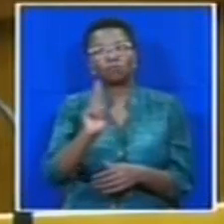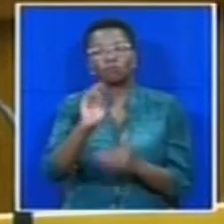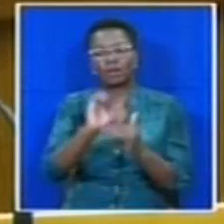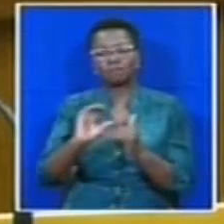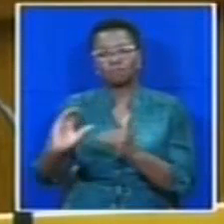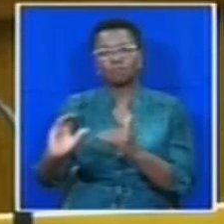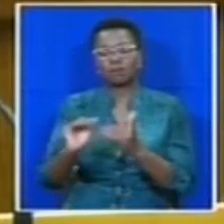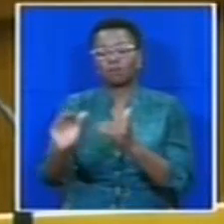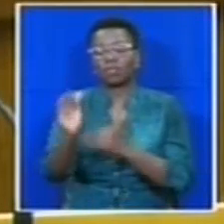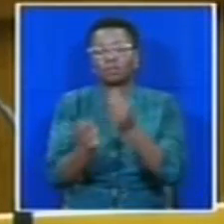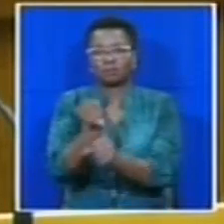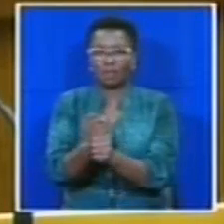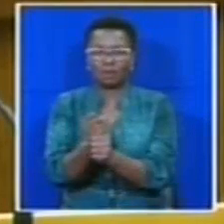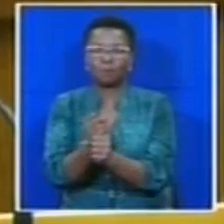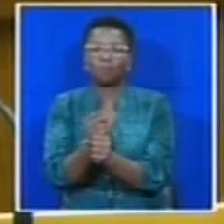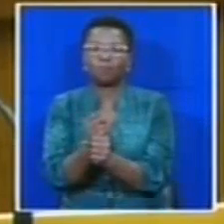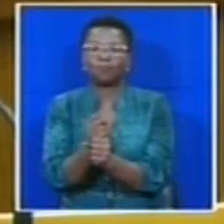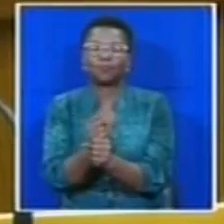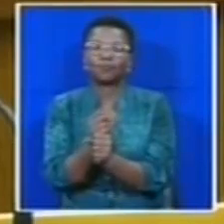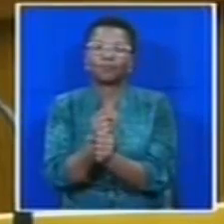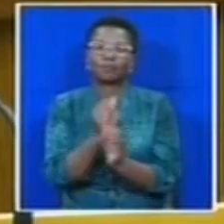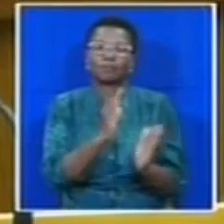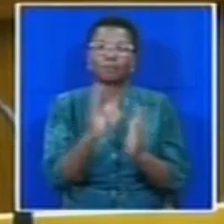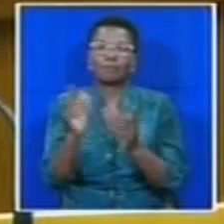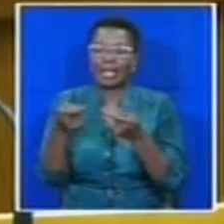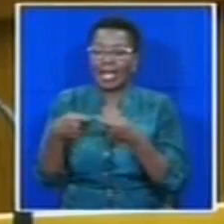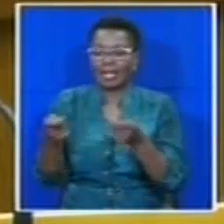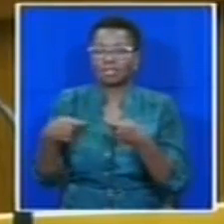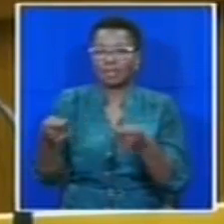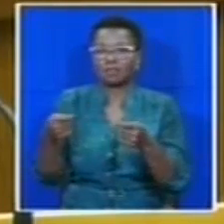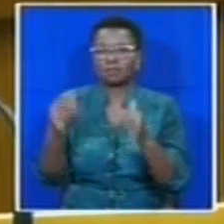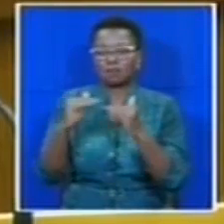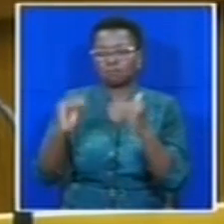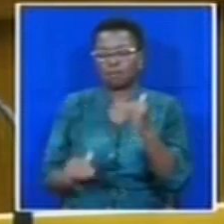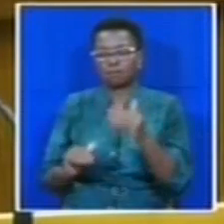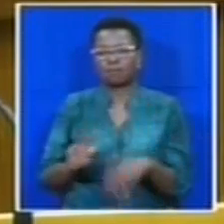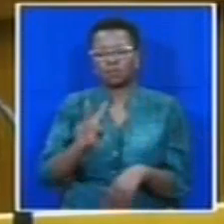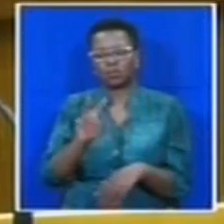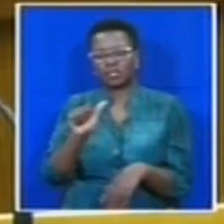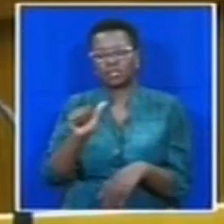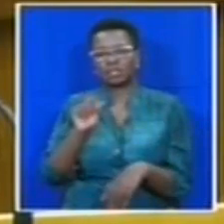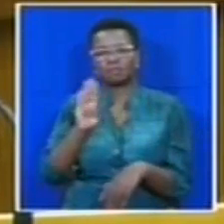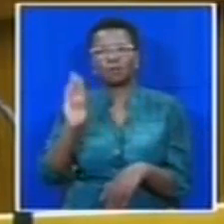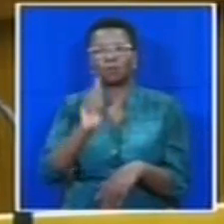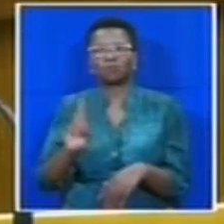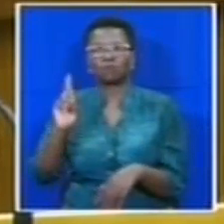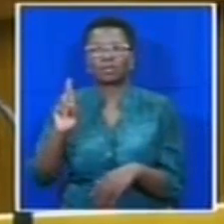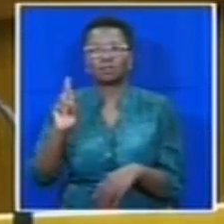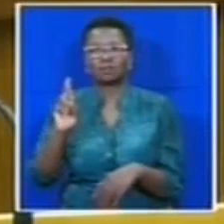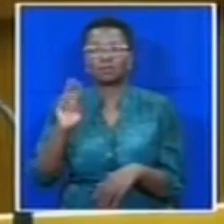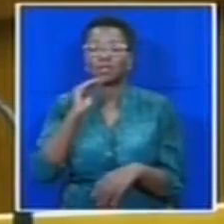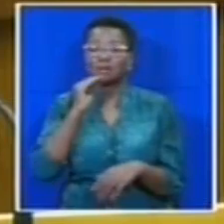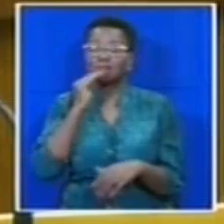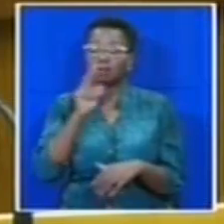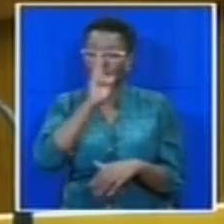coming fiscal year. The expenditure ceiling will be lowered by 26 billion rands. So the logic,